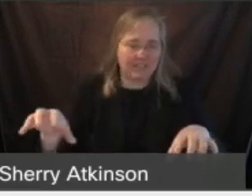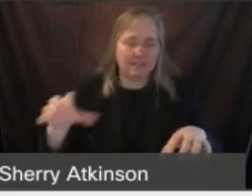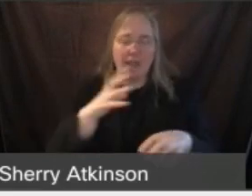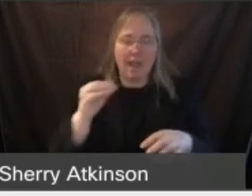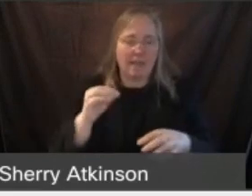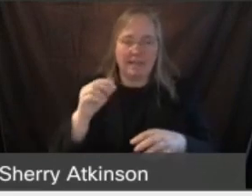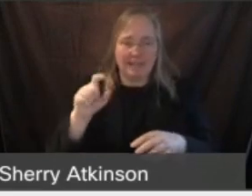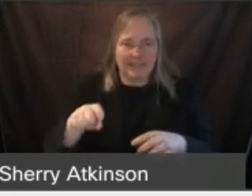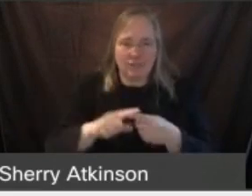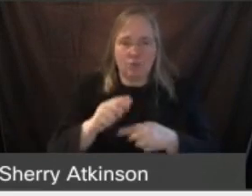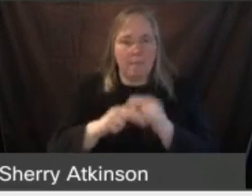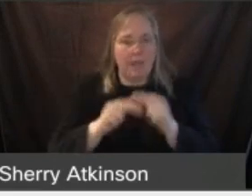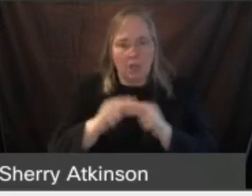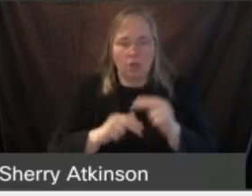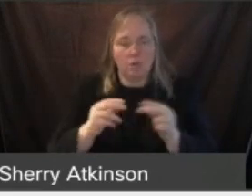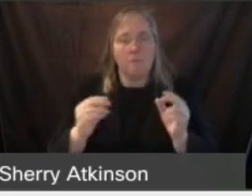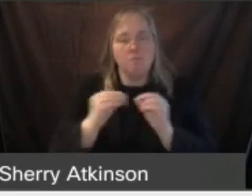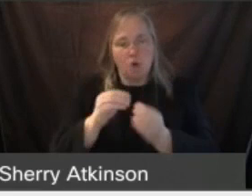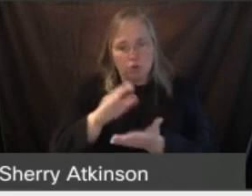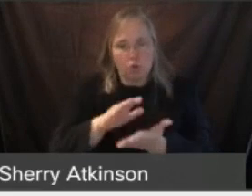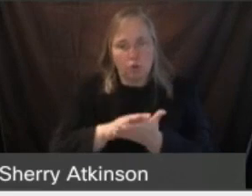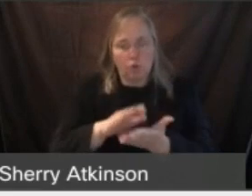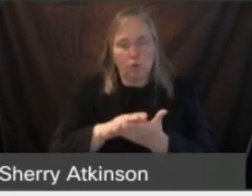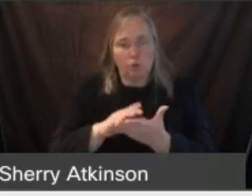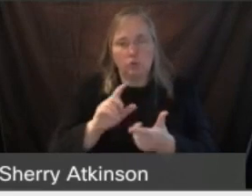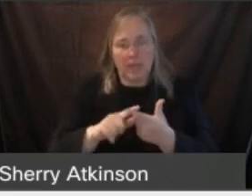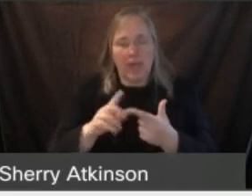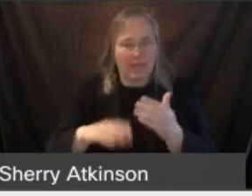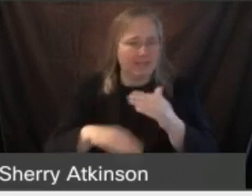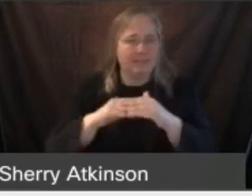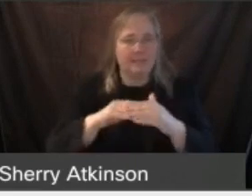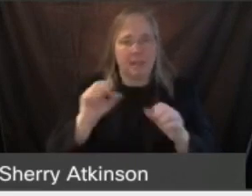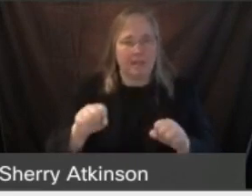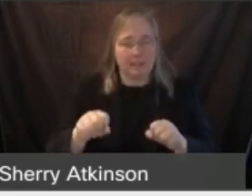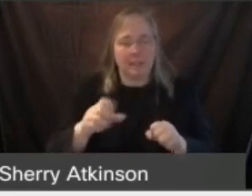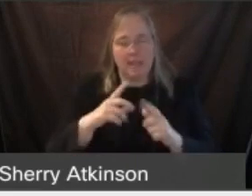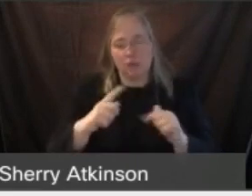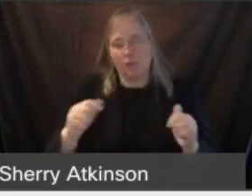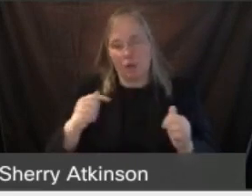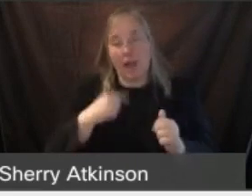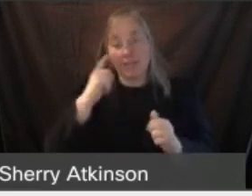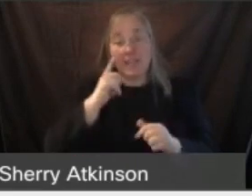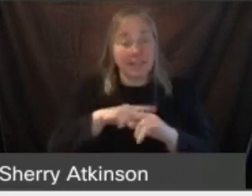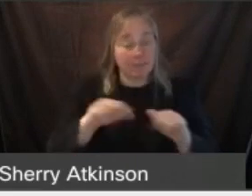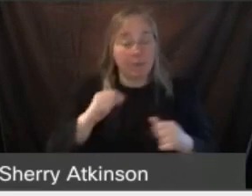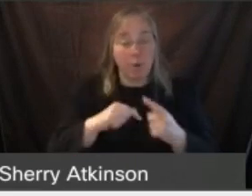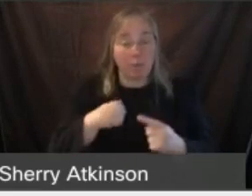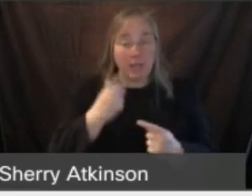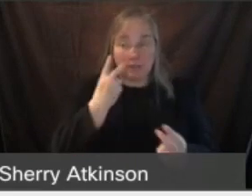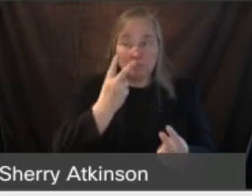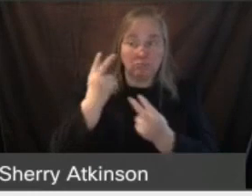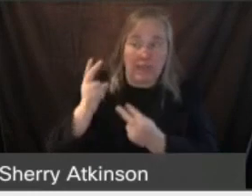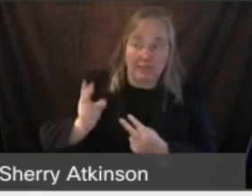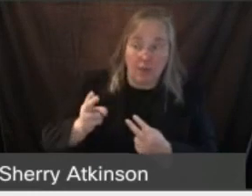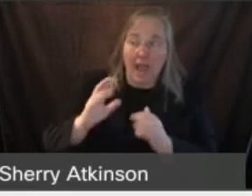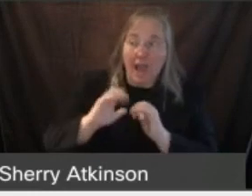to build additional schools and capacity and so forth. But I think simultaneously, when we think about historically, how have we built